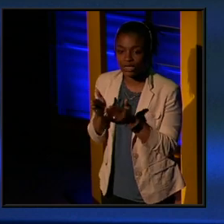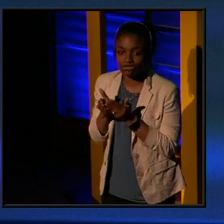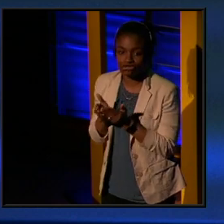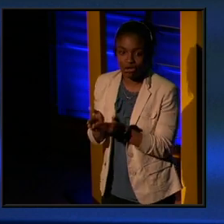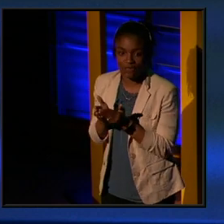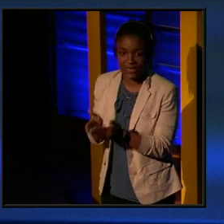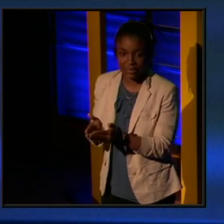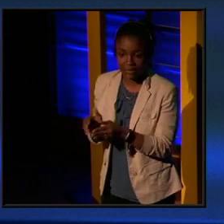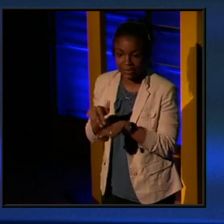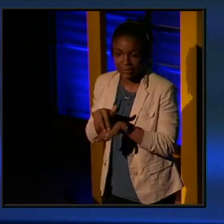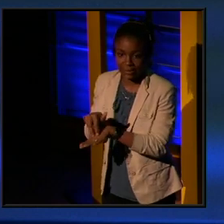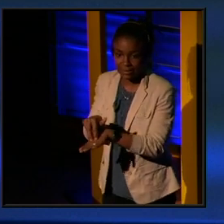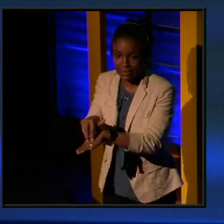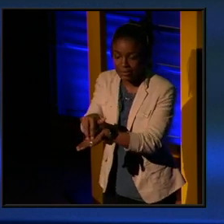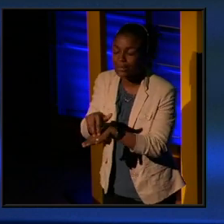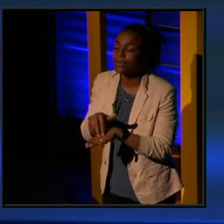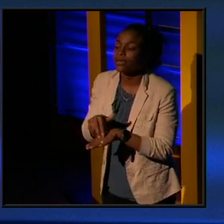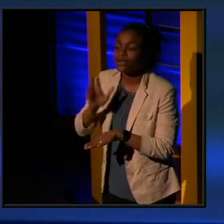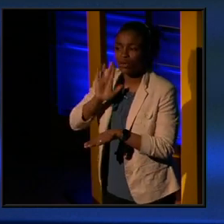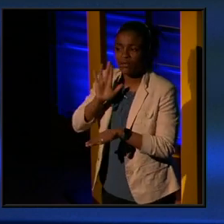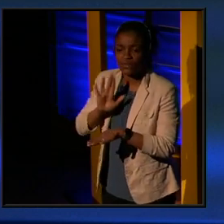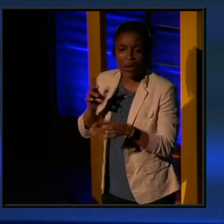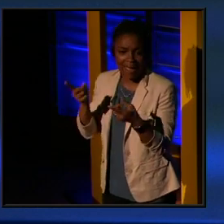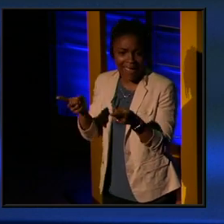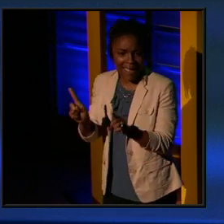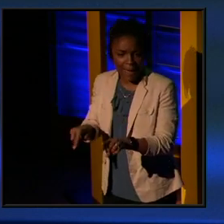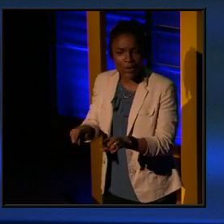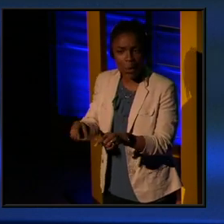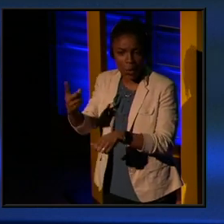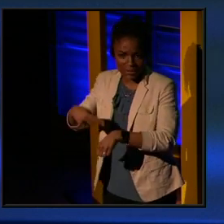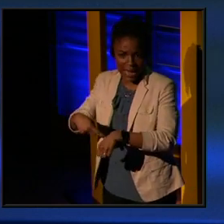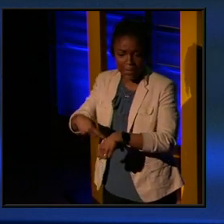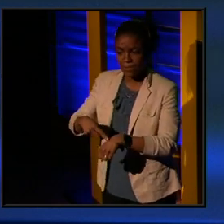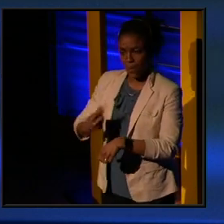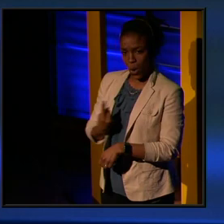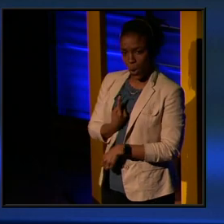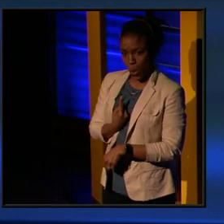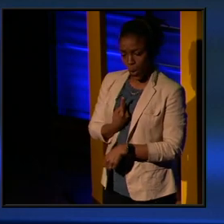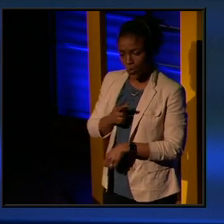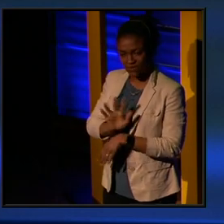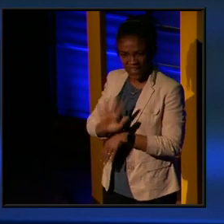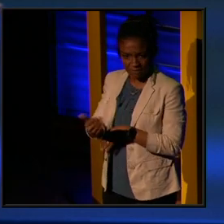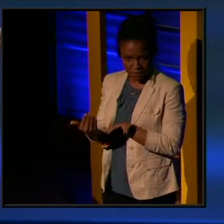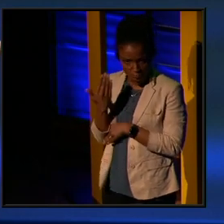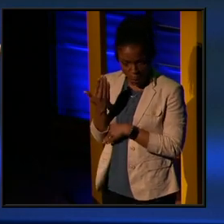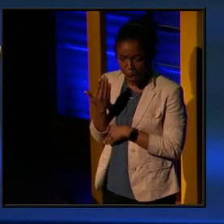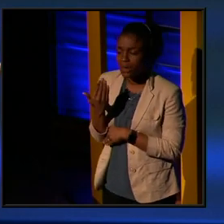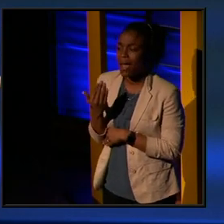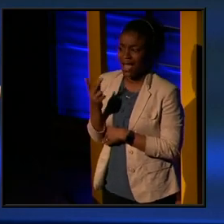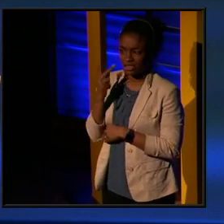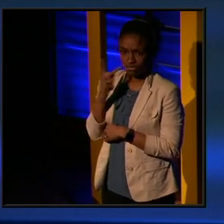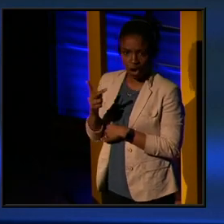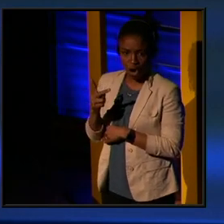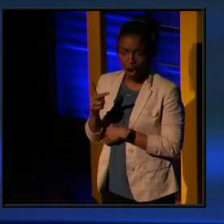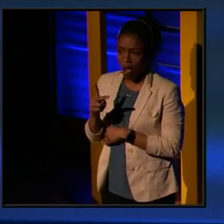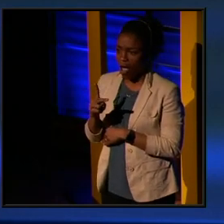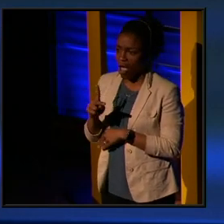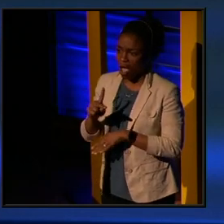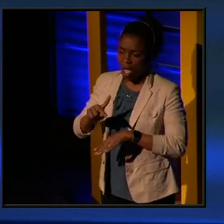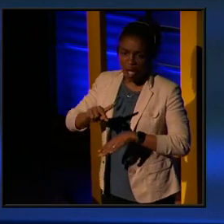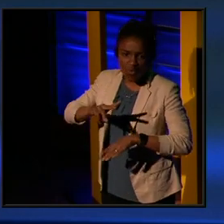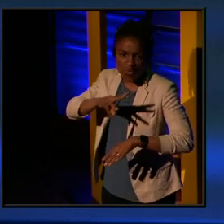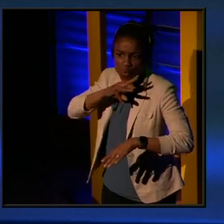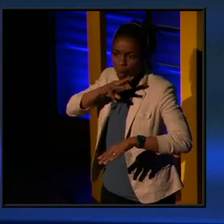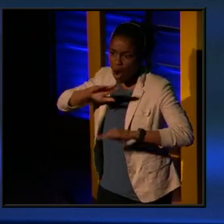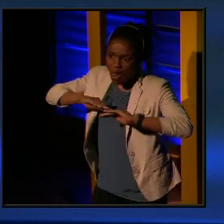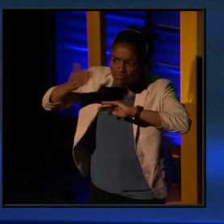in the ocean. And this one time, I was all alone. It was probably 5 p.m. And I saw this enormous ripple in the distance.